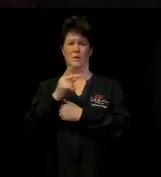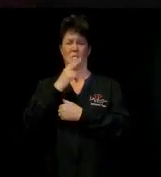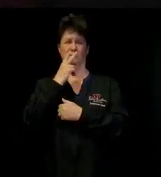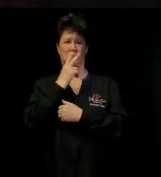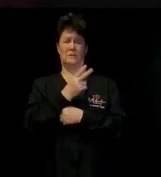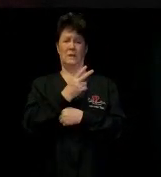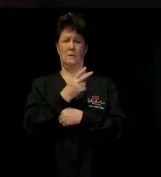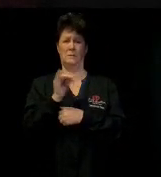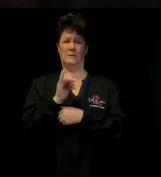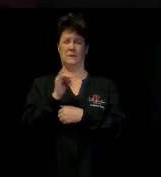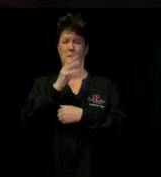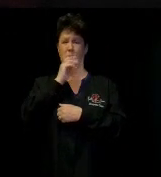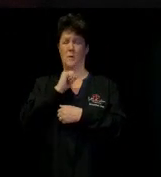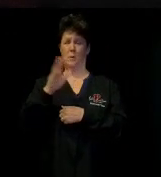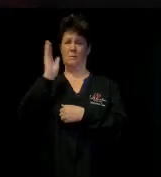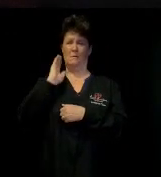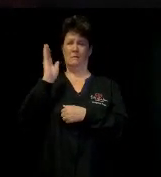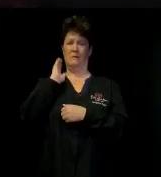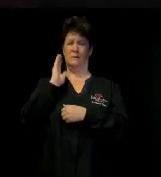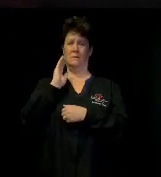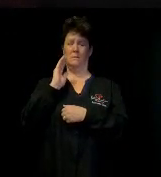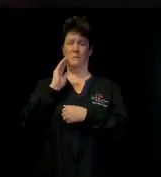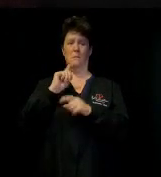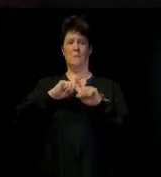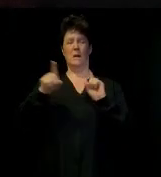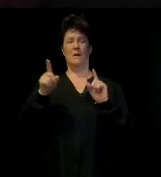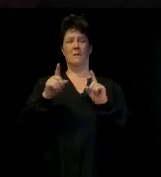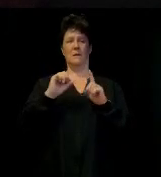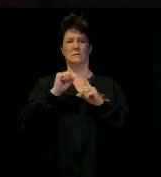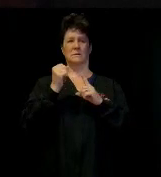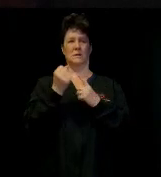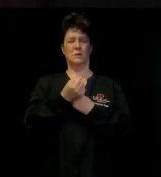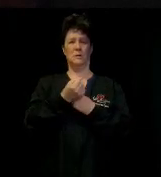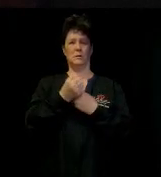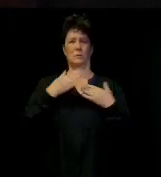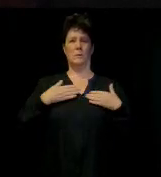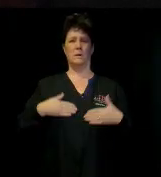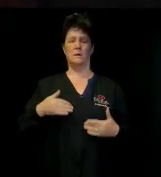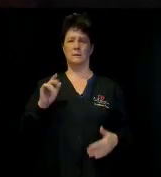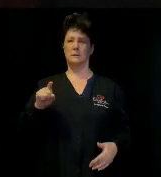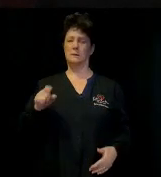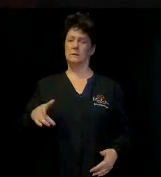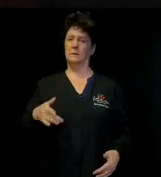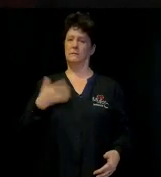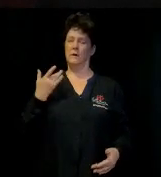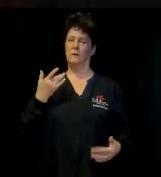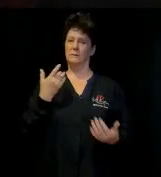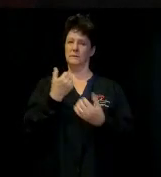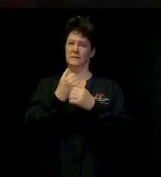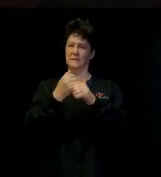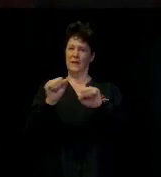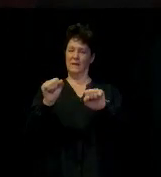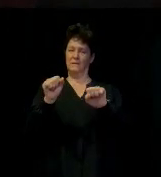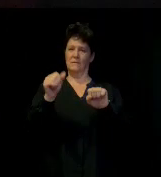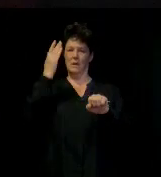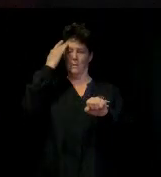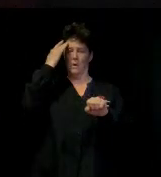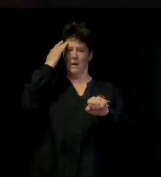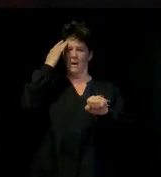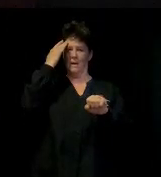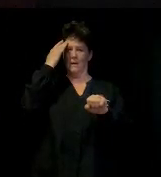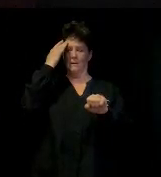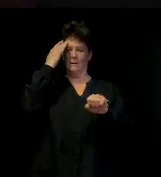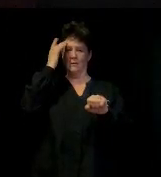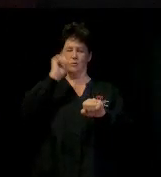bodies. When there's a situation the body deems to be unsafe, it responds. This part of the brain responds for memory, emotion, or